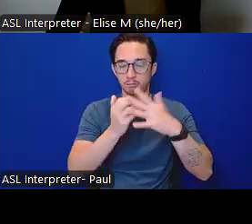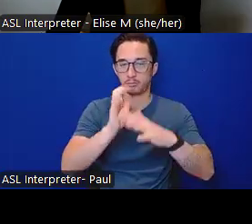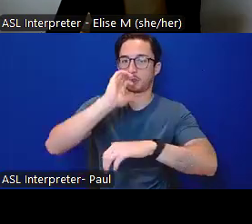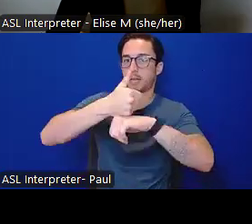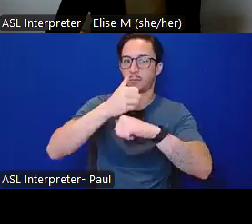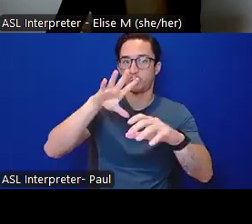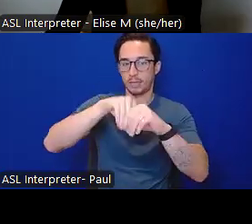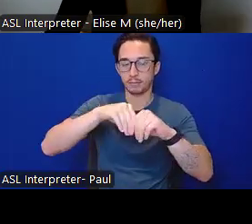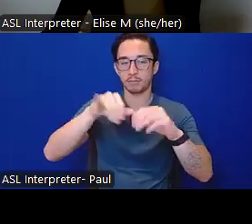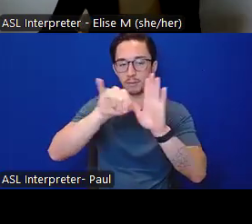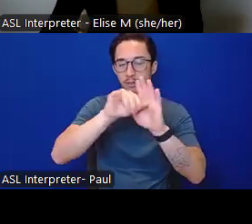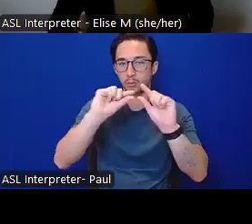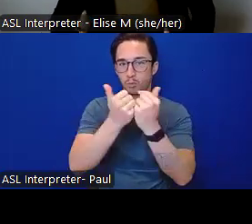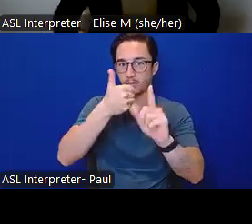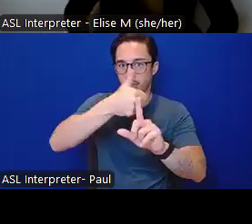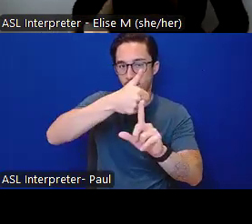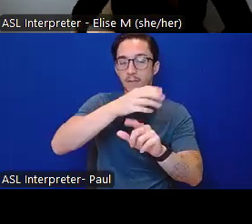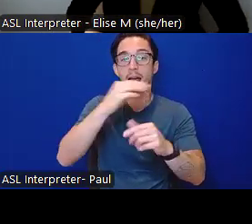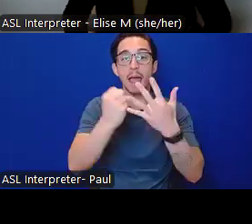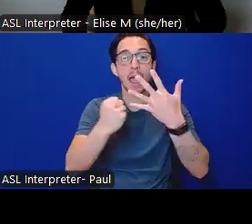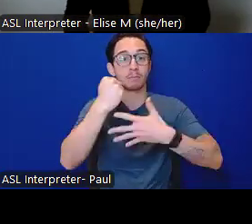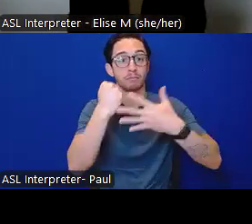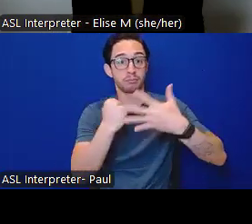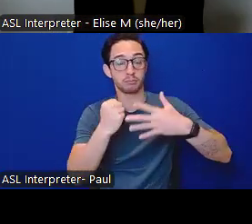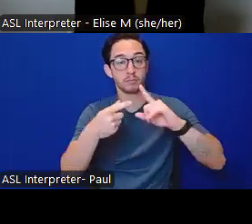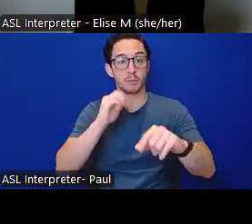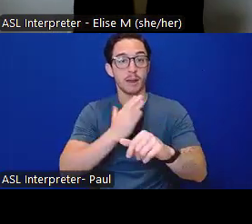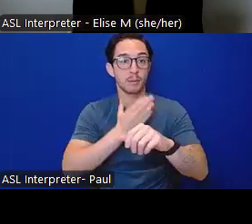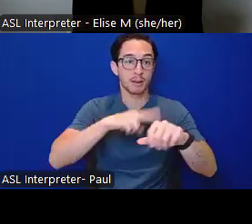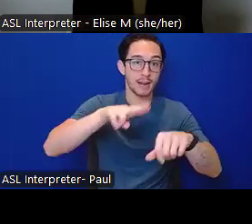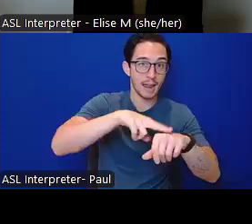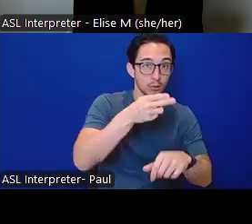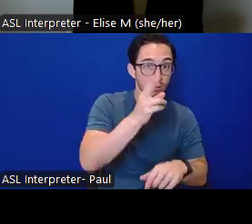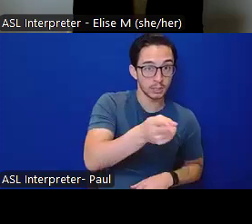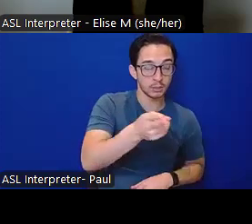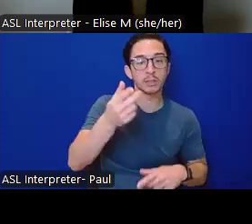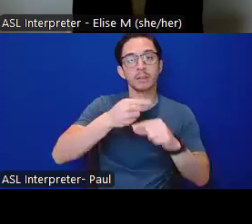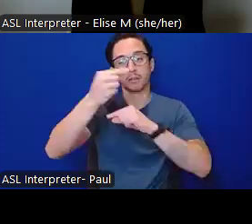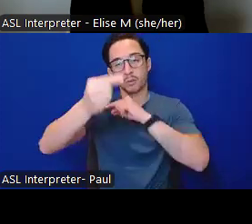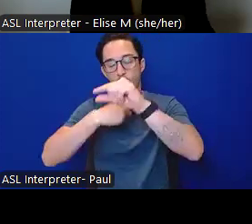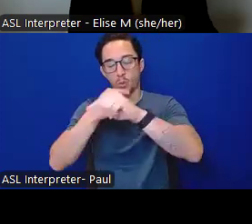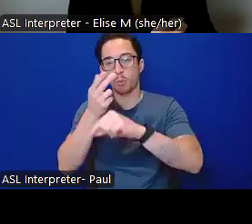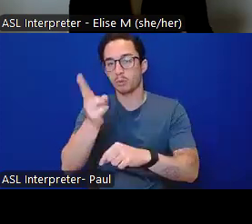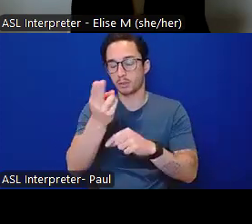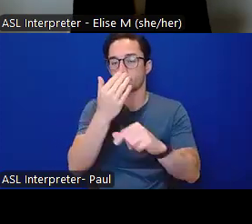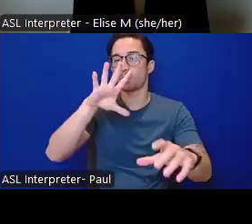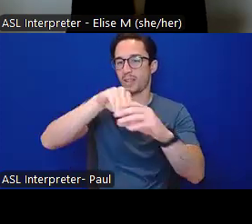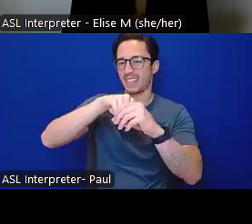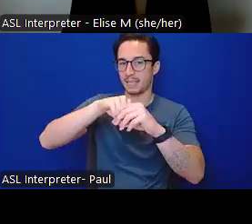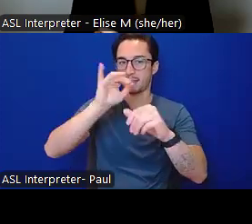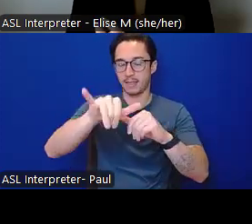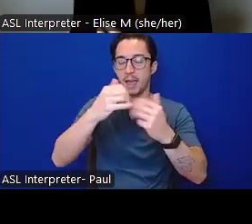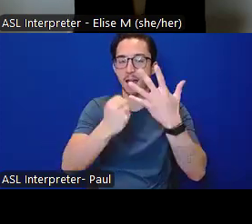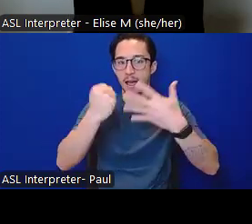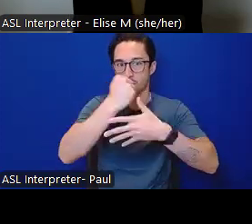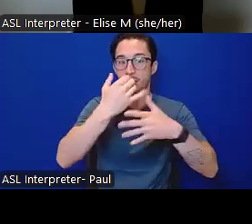And these hierarchies stem from our national and our global history. And so within the hierarchy, the identities on